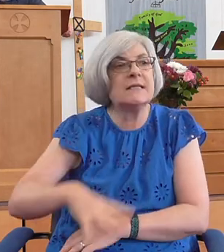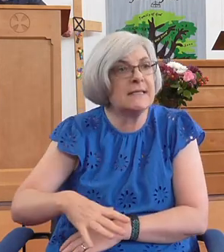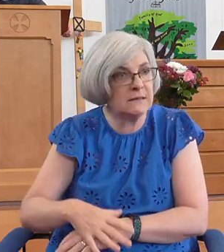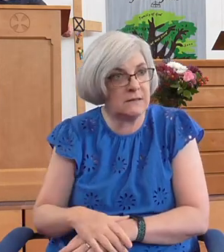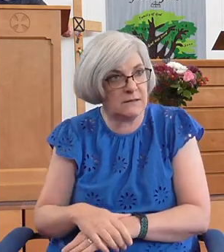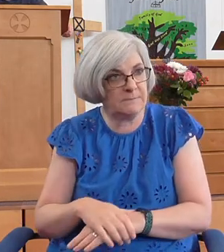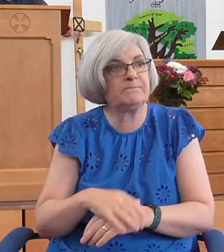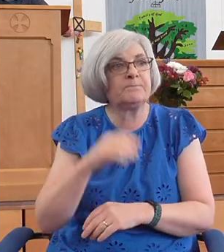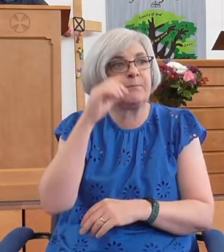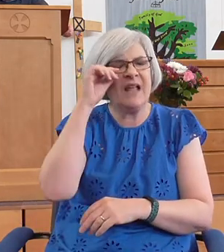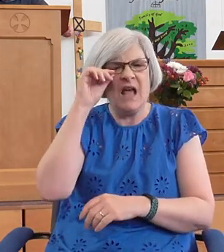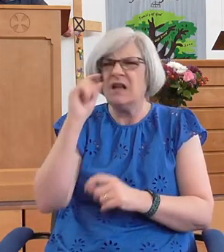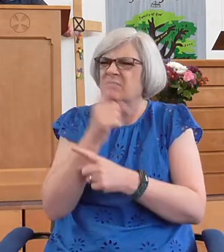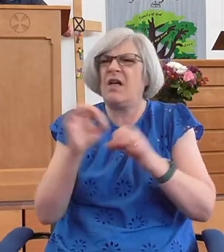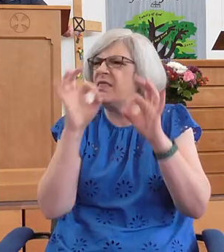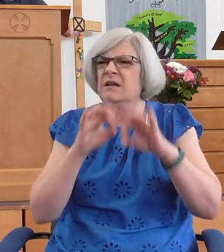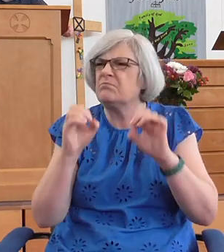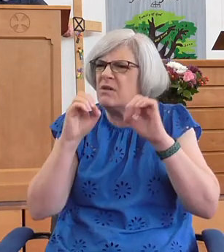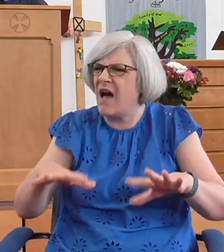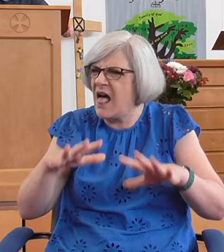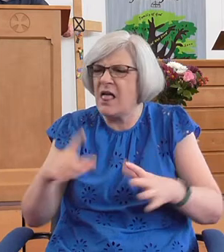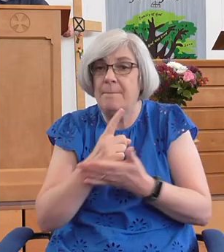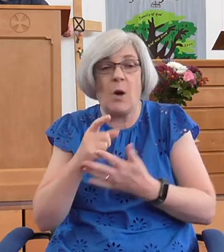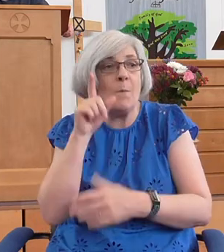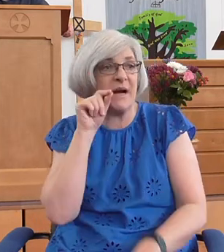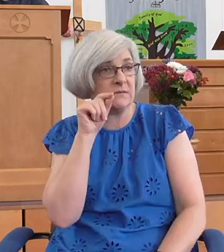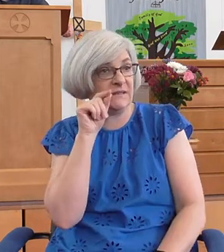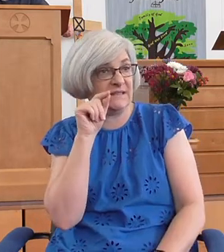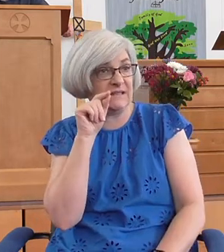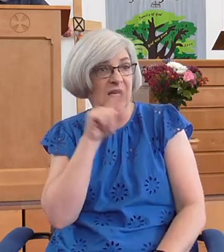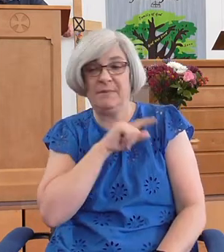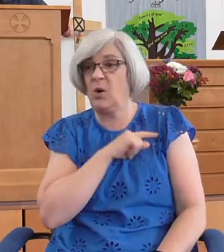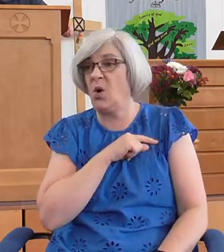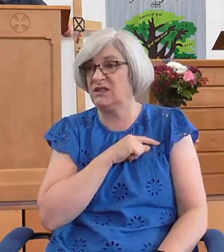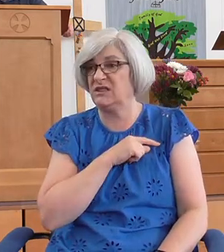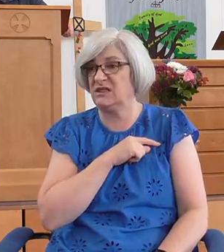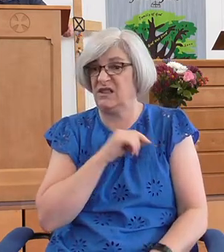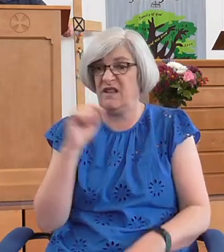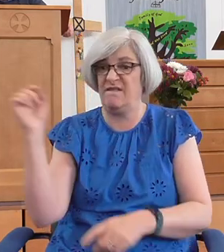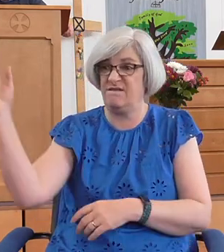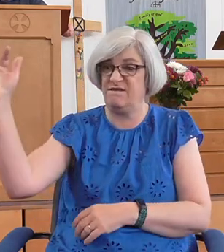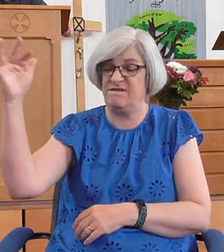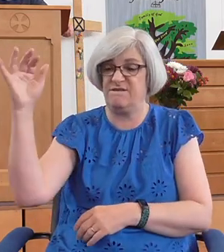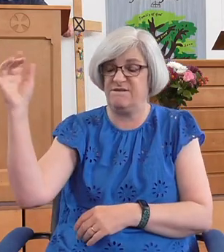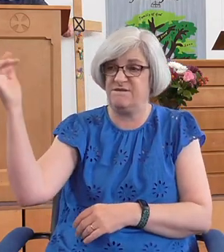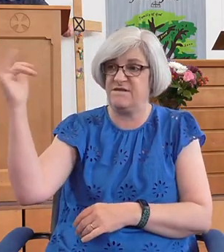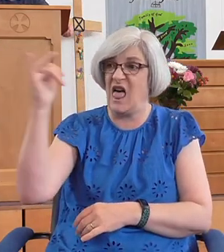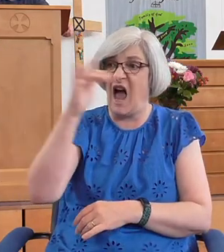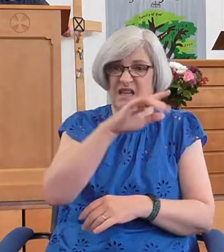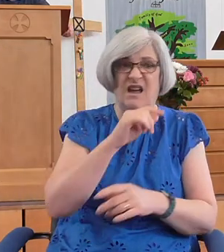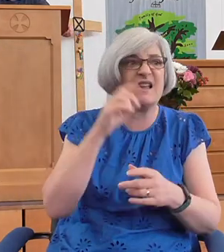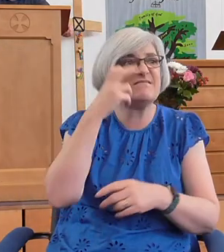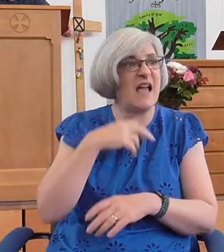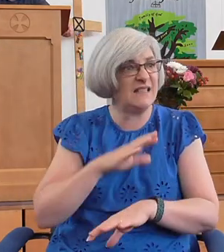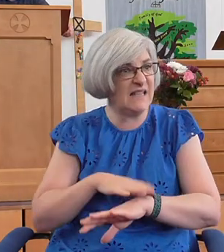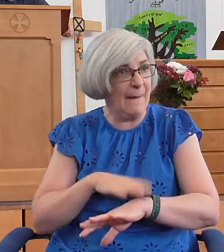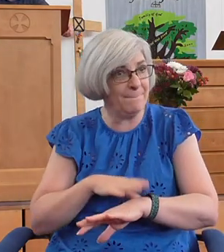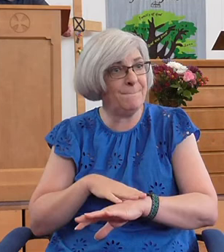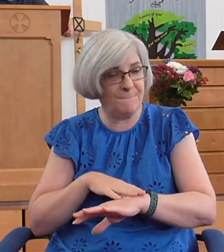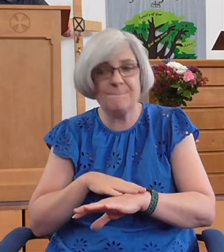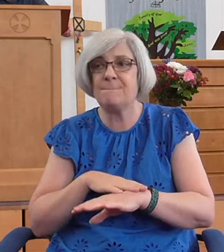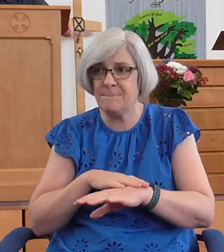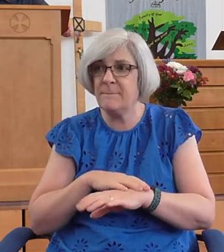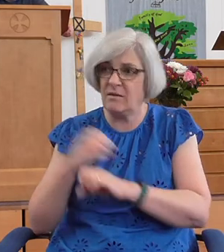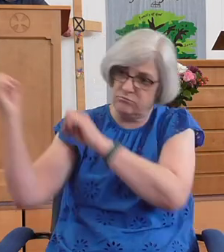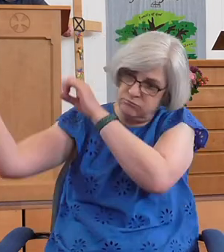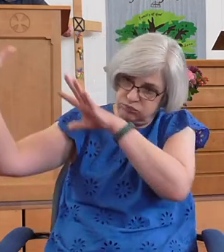Nothing terribly miraculous about the quails, because quails do fly by night when migrating in great numbers at certain times of